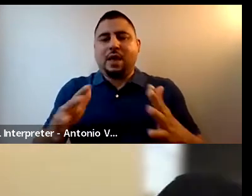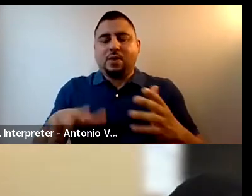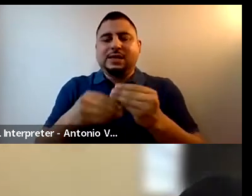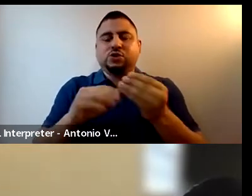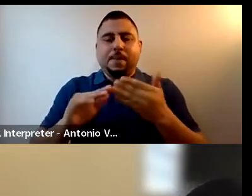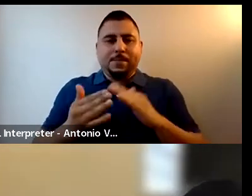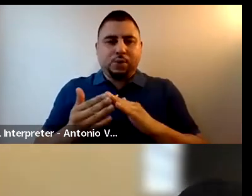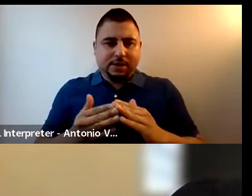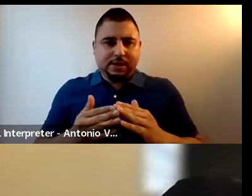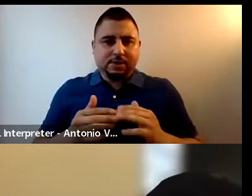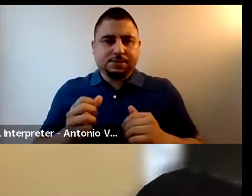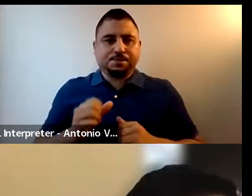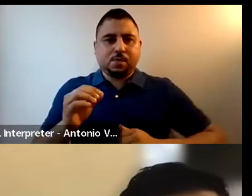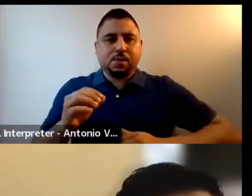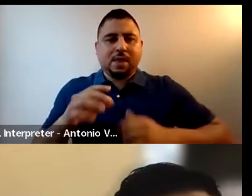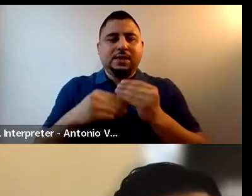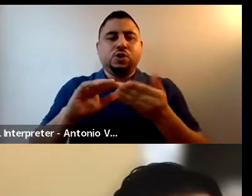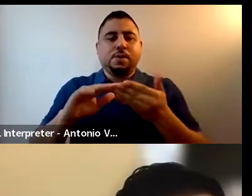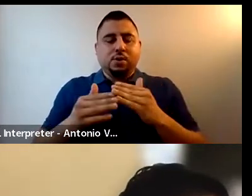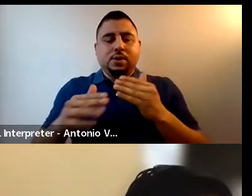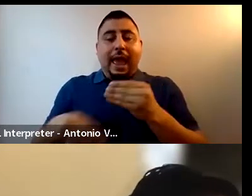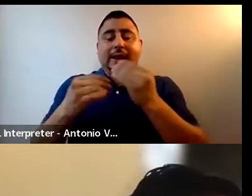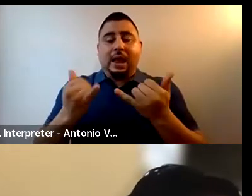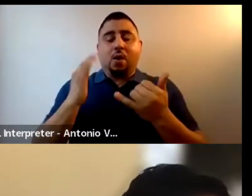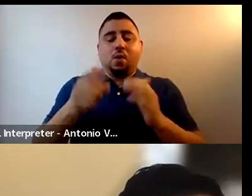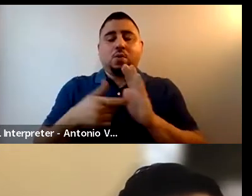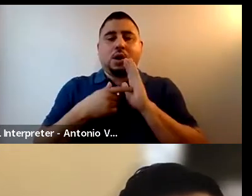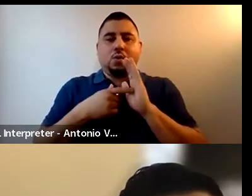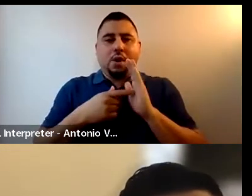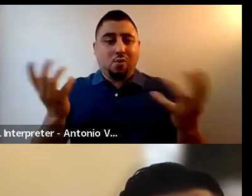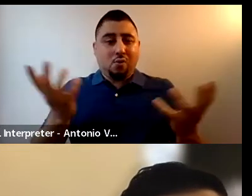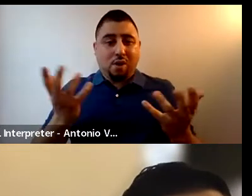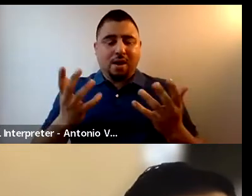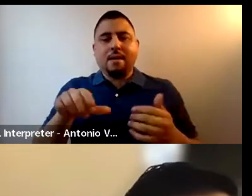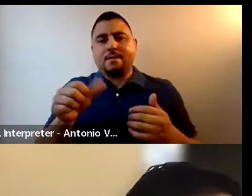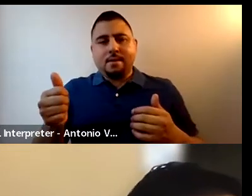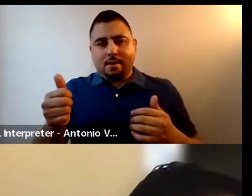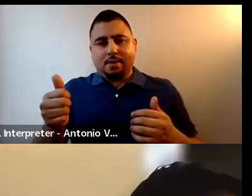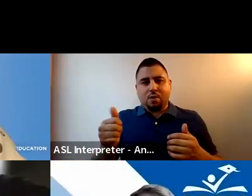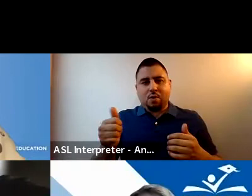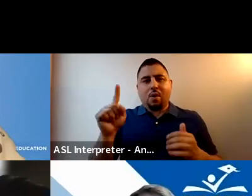additional communities. These additional communities will require another